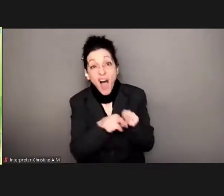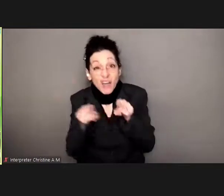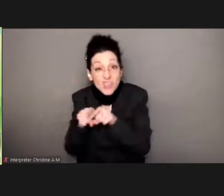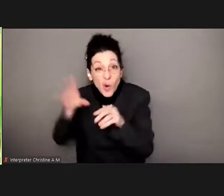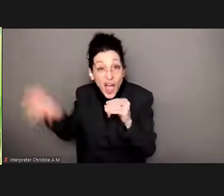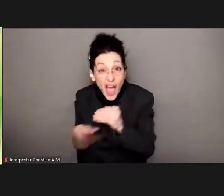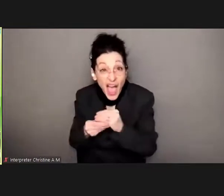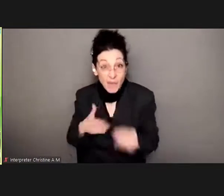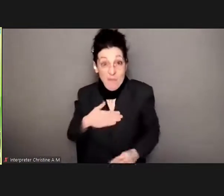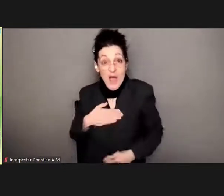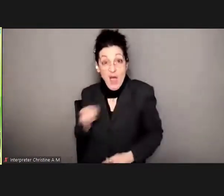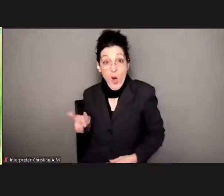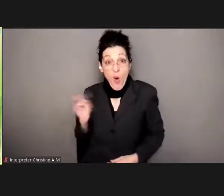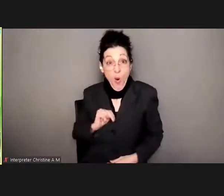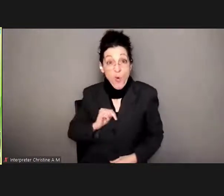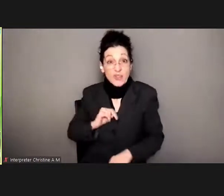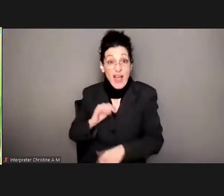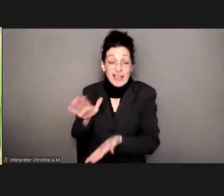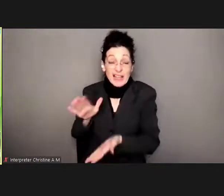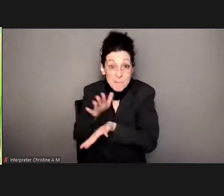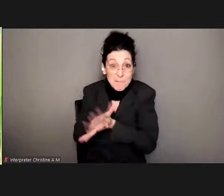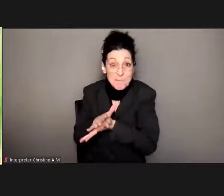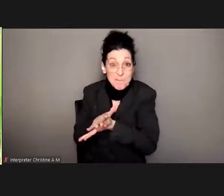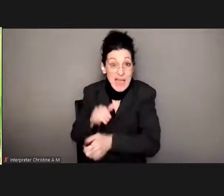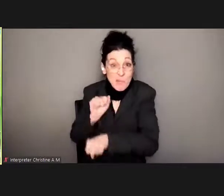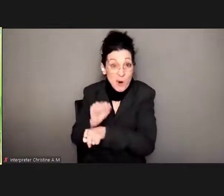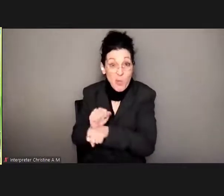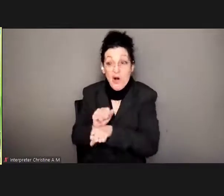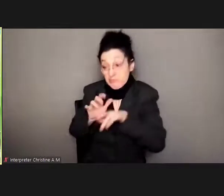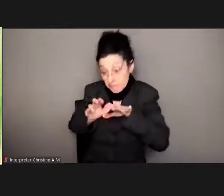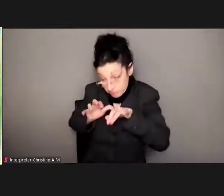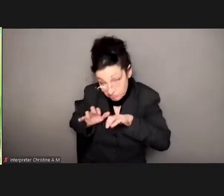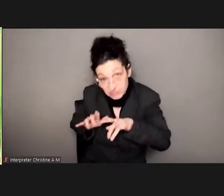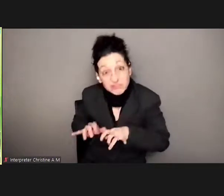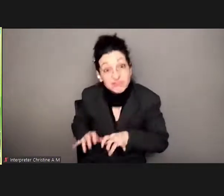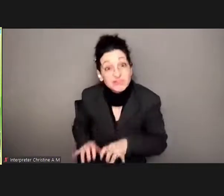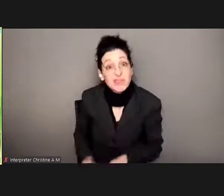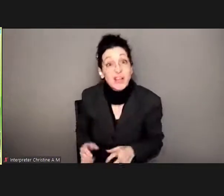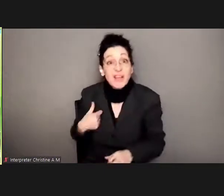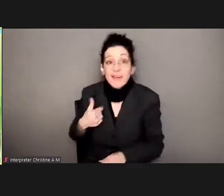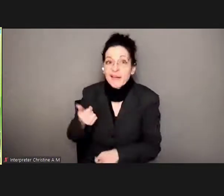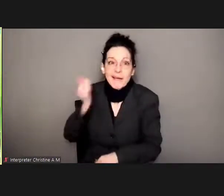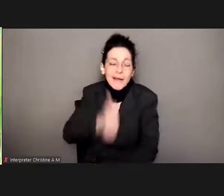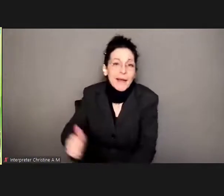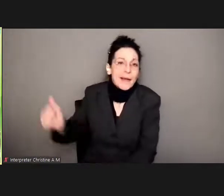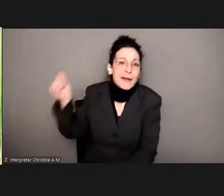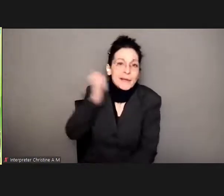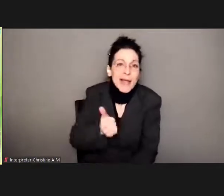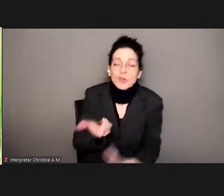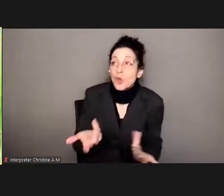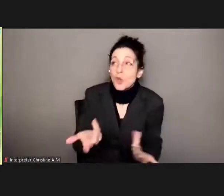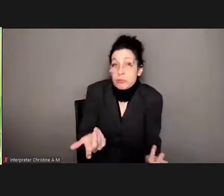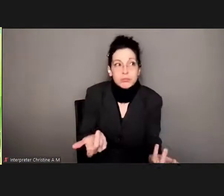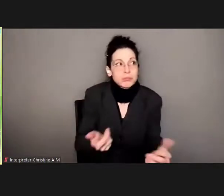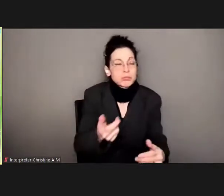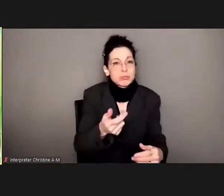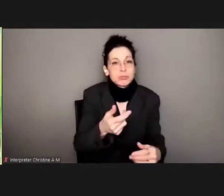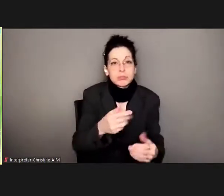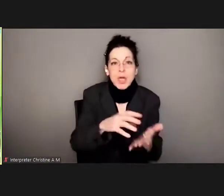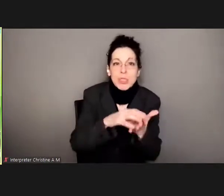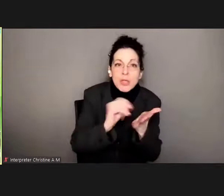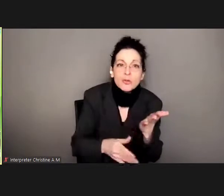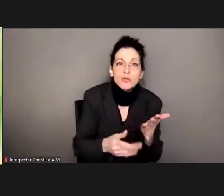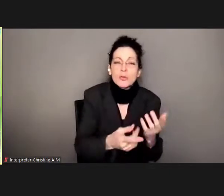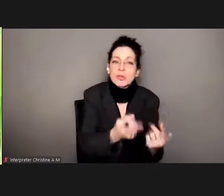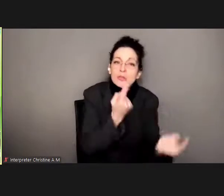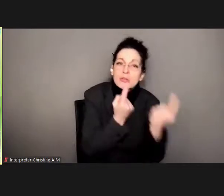in that same, like, just really kind of relentless grinding forward of the day, because your appointments are coming and you can't really be like,